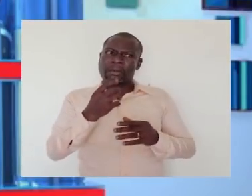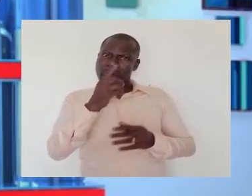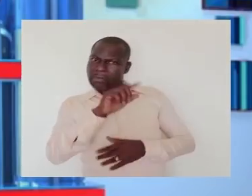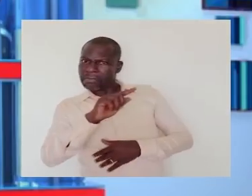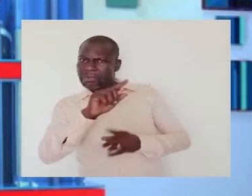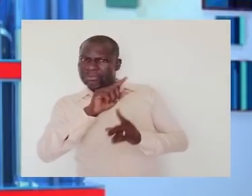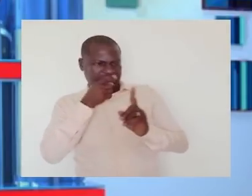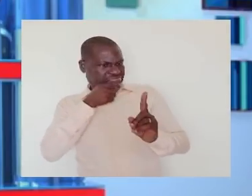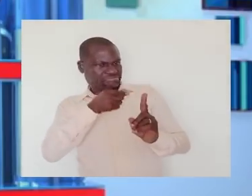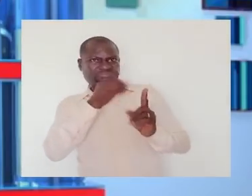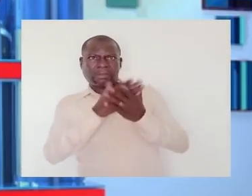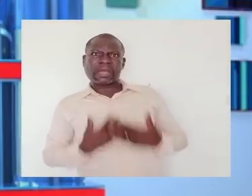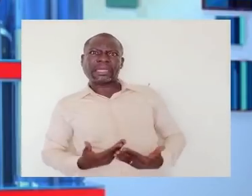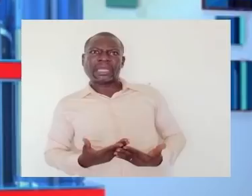Wasofo.